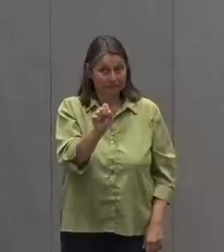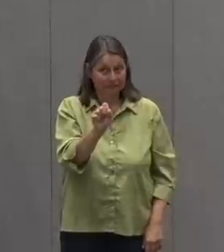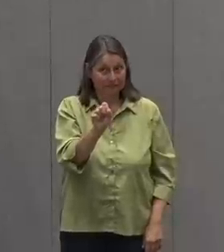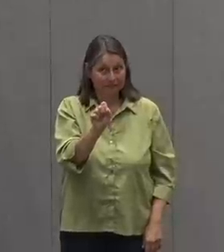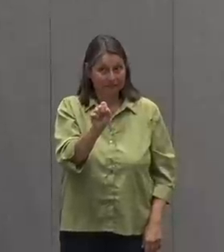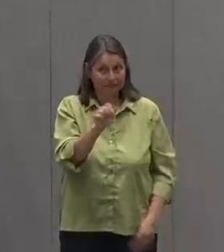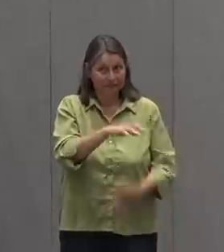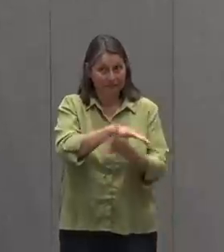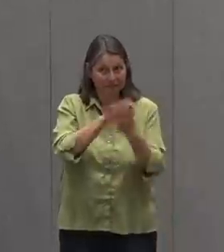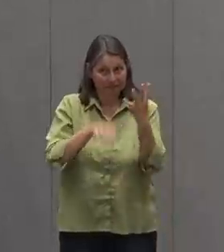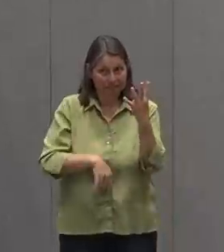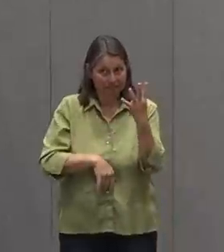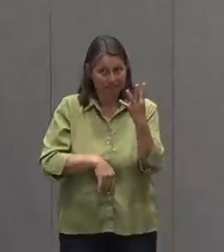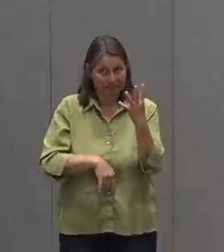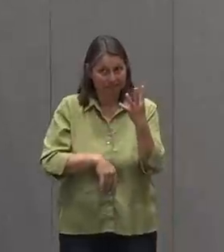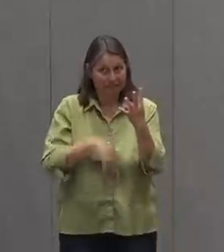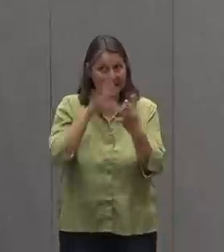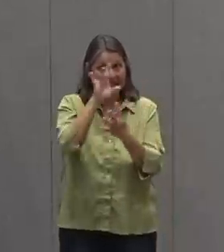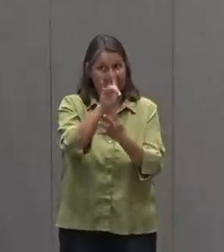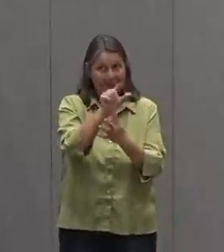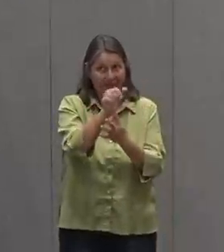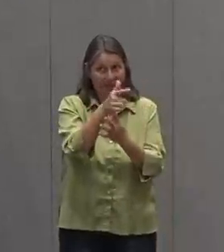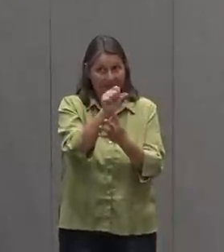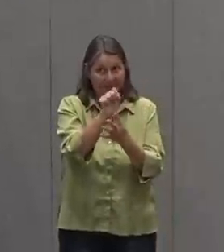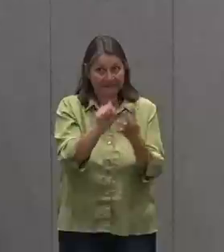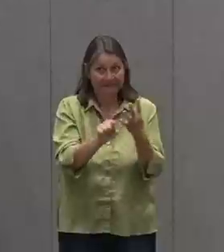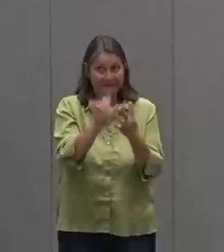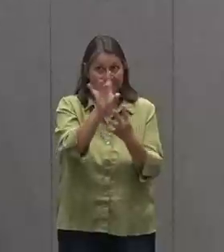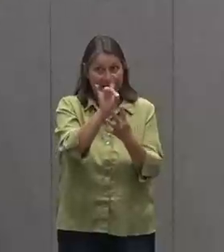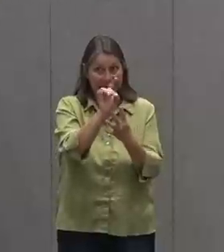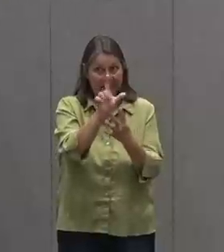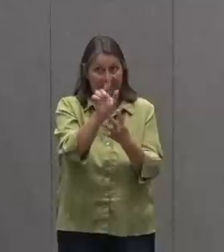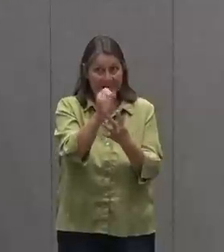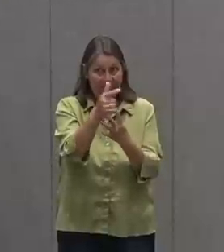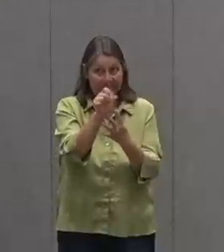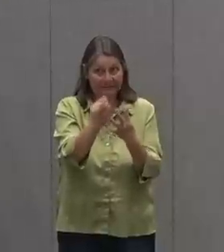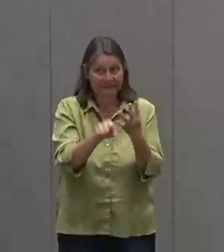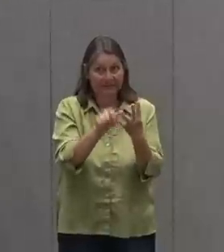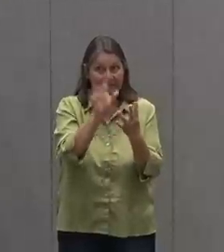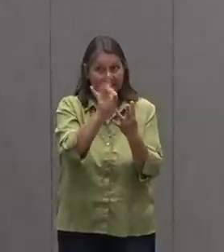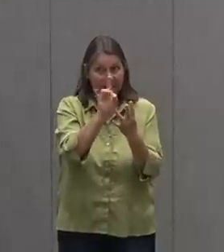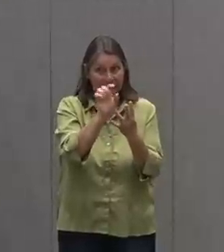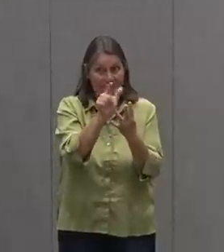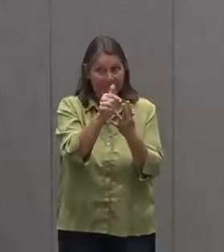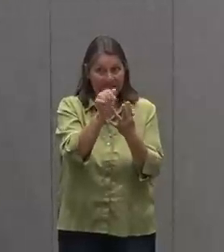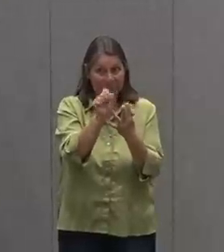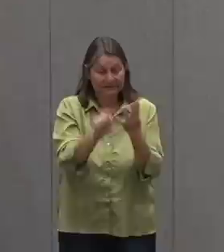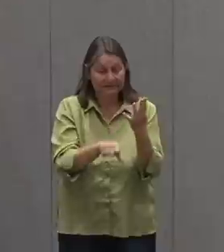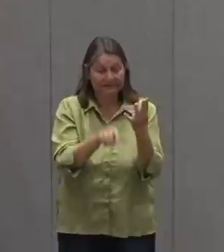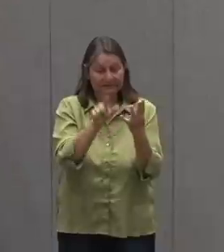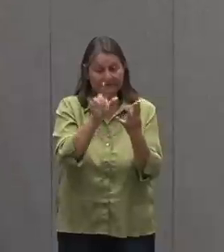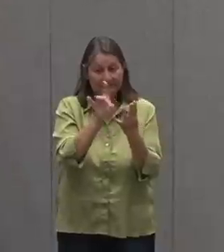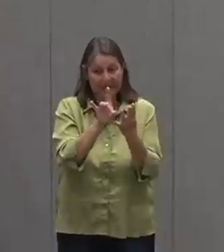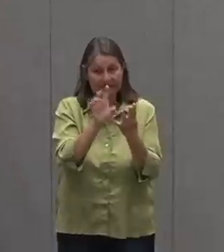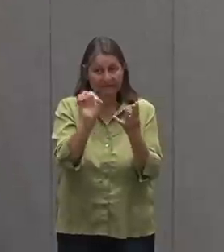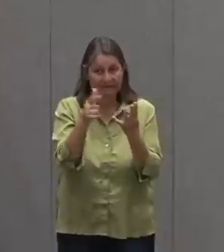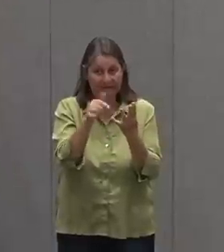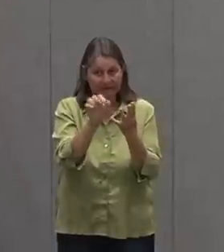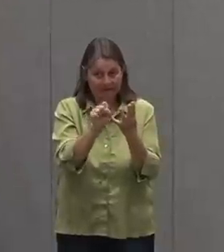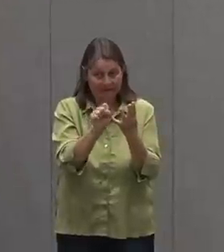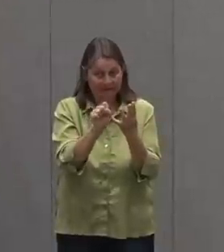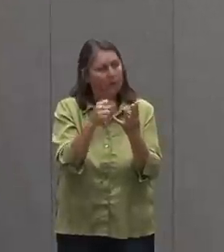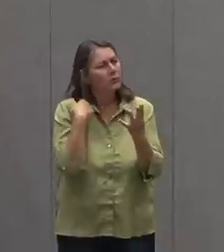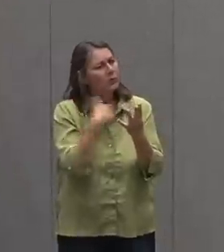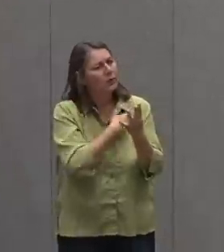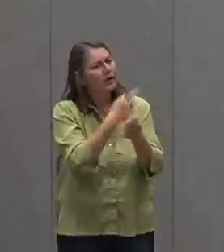was said from us at the beginning, let's make a drawing to figure out how on those legs. Do you want this piece of paper?